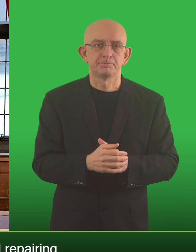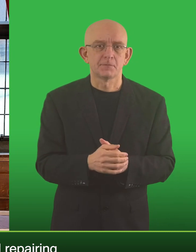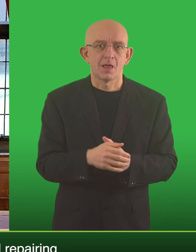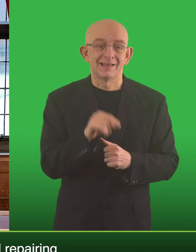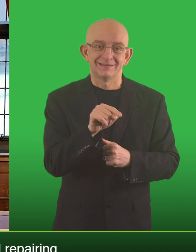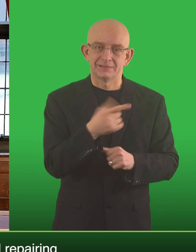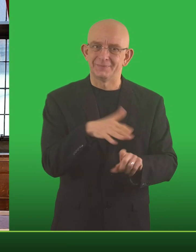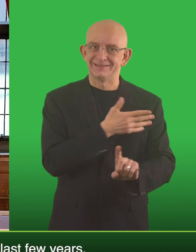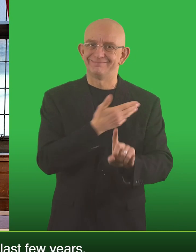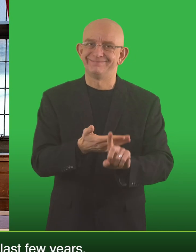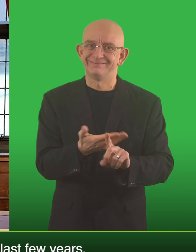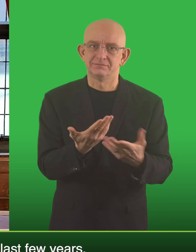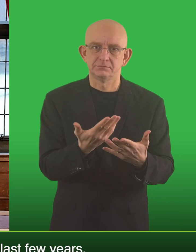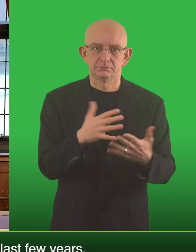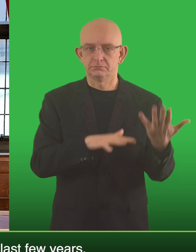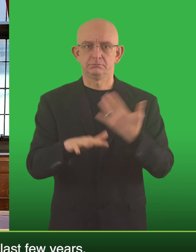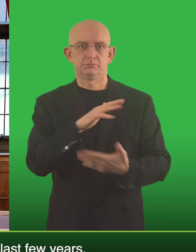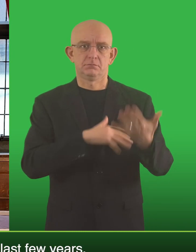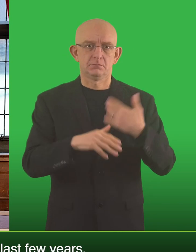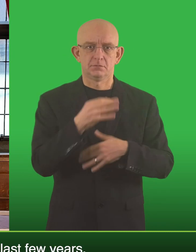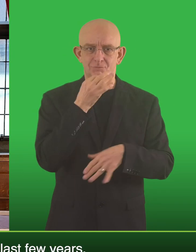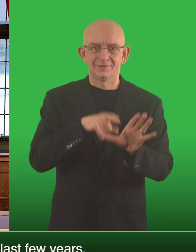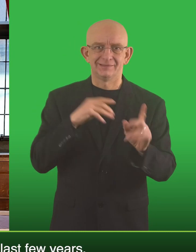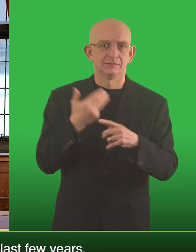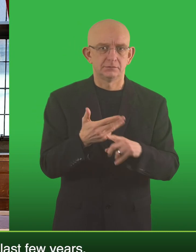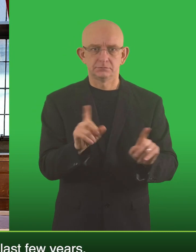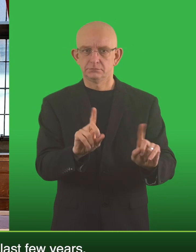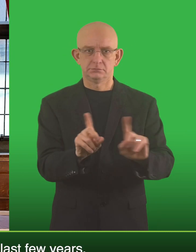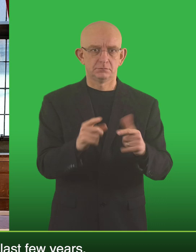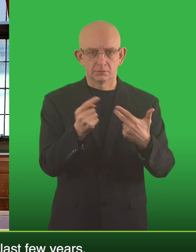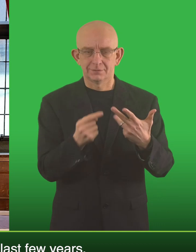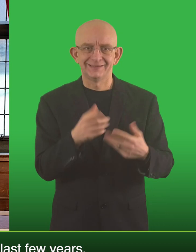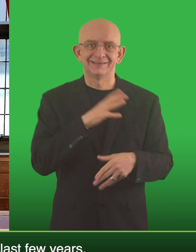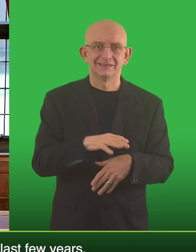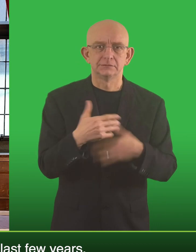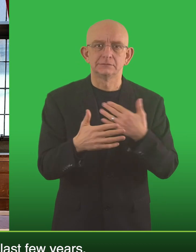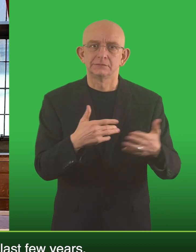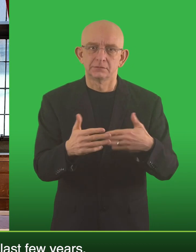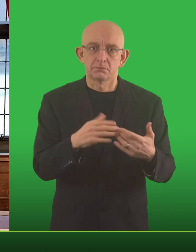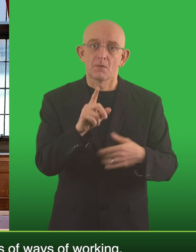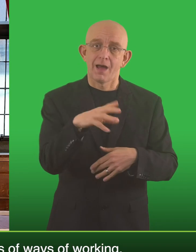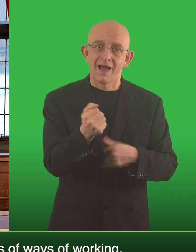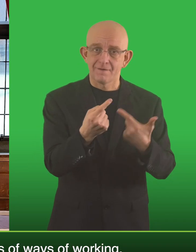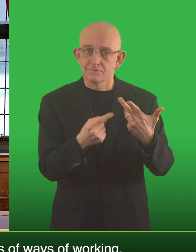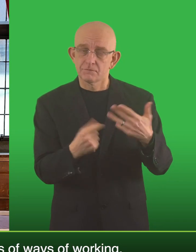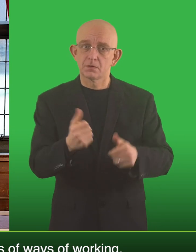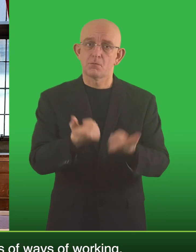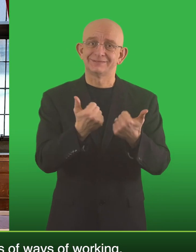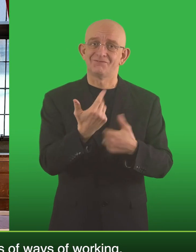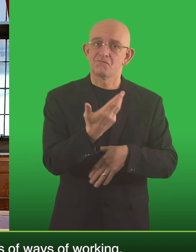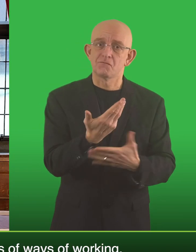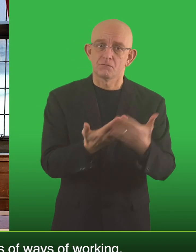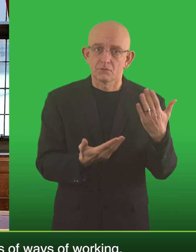recovering some of the stuff that did get broken in the fog of the last few years. And there are some specific things that we need to do. And also there's so